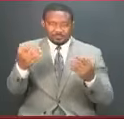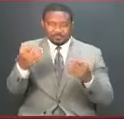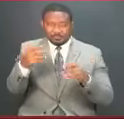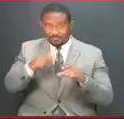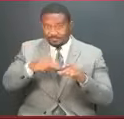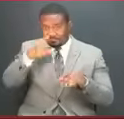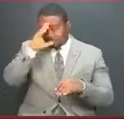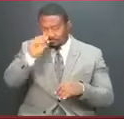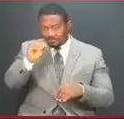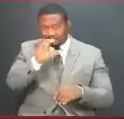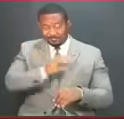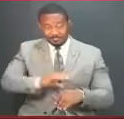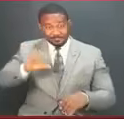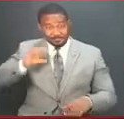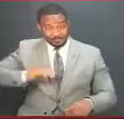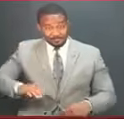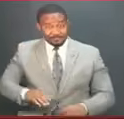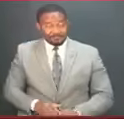of the committee.